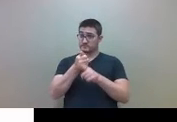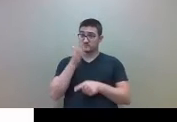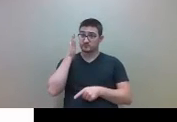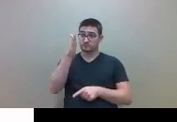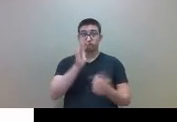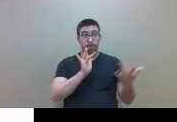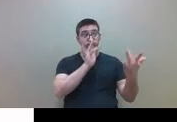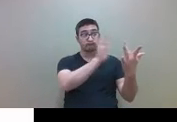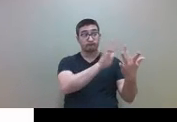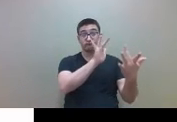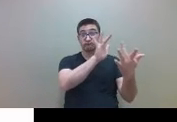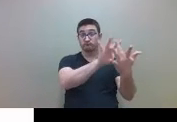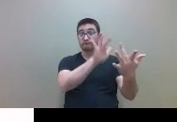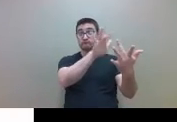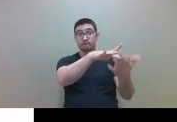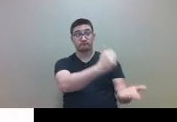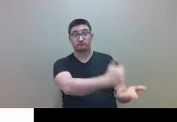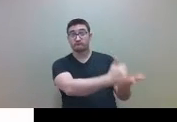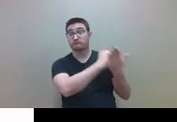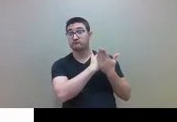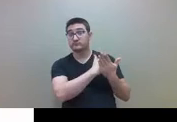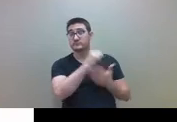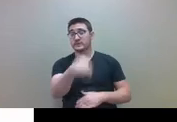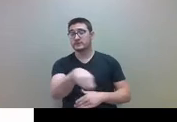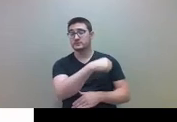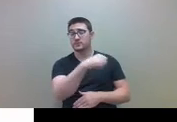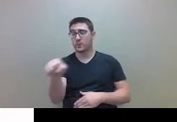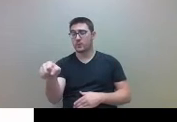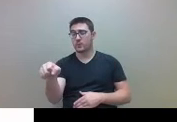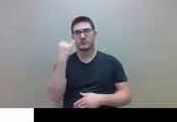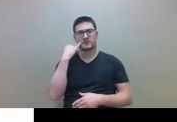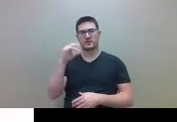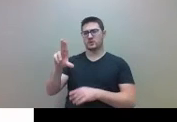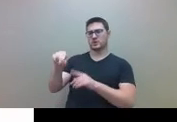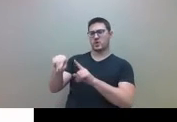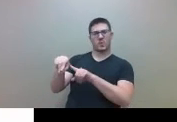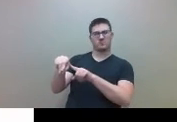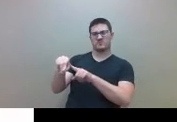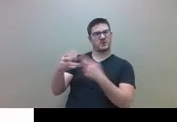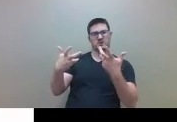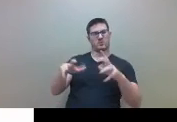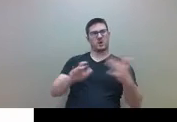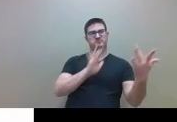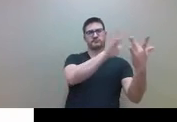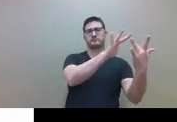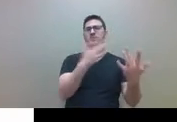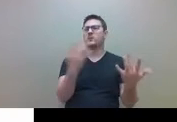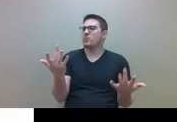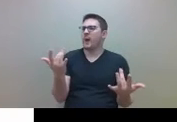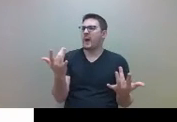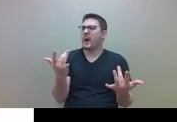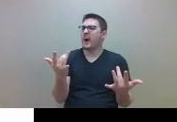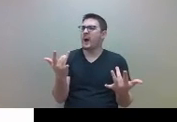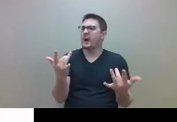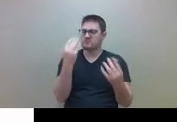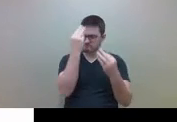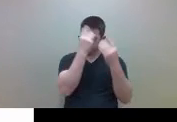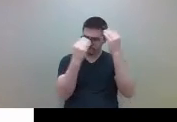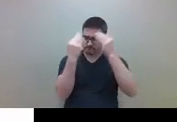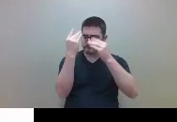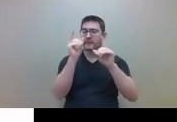preventing you from seeking that help? And can you find a way around those barriers? Again, some of the barriers